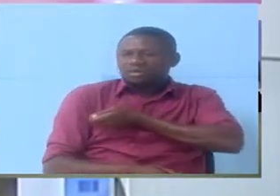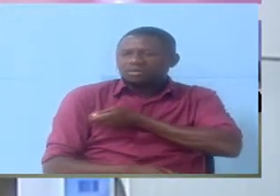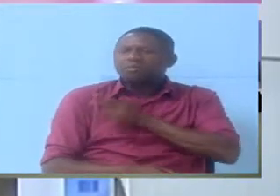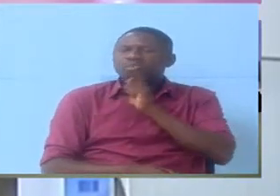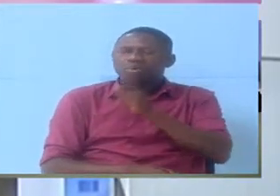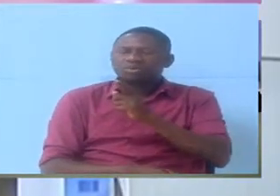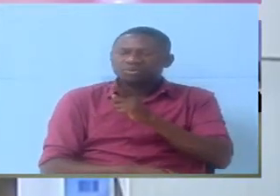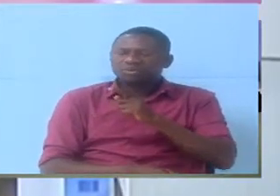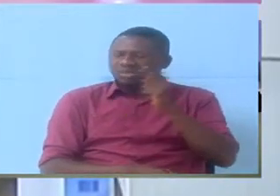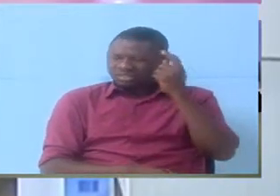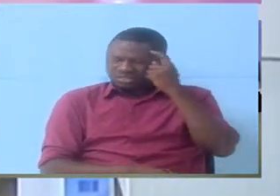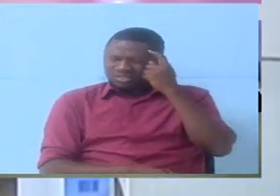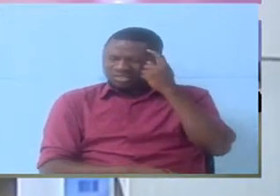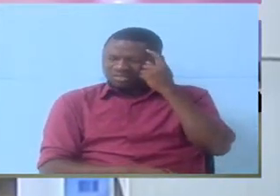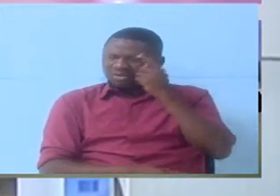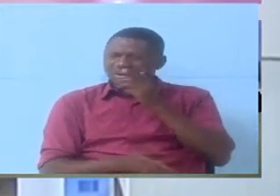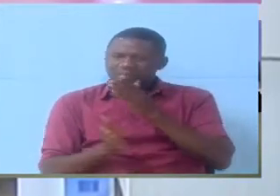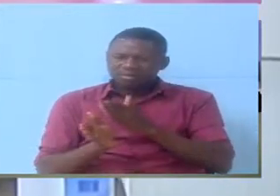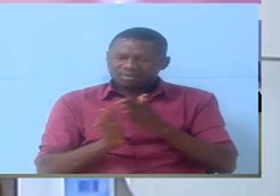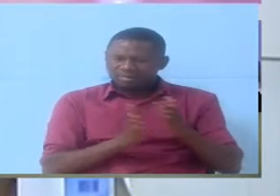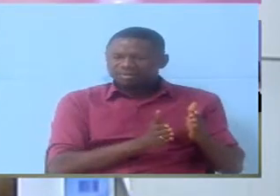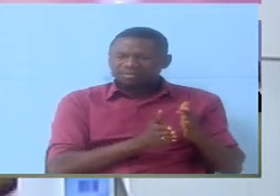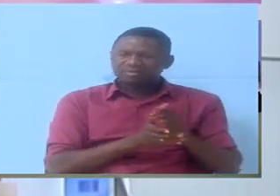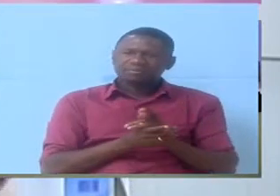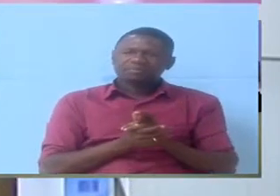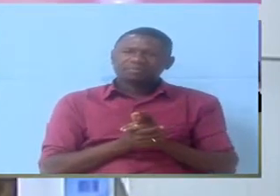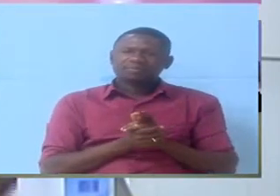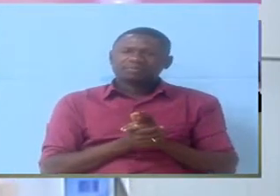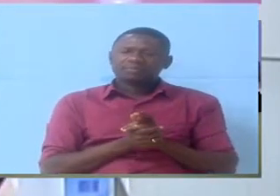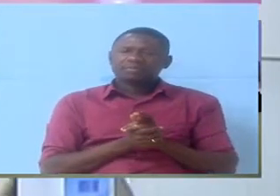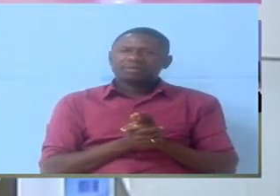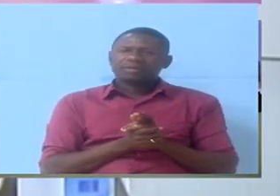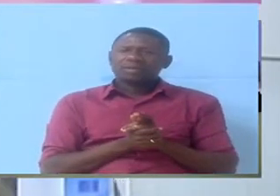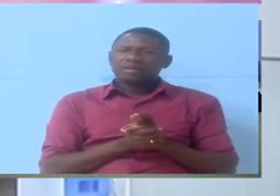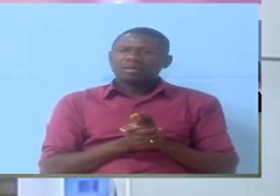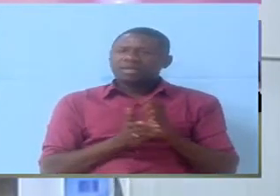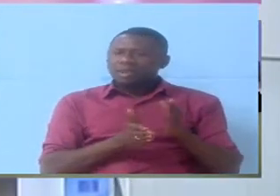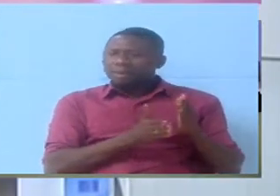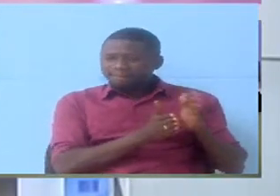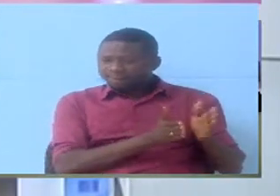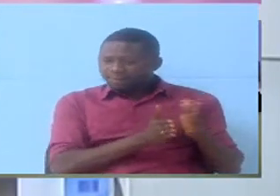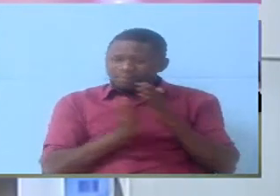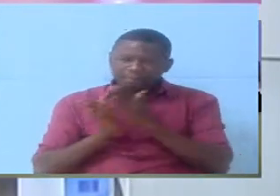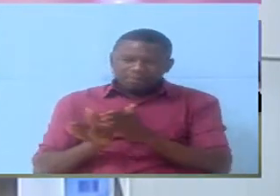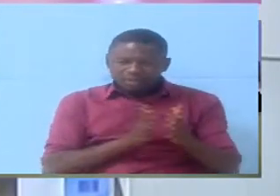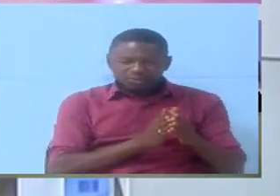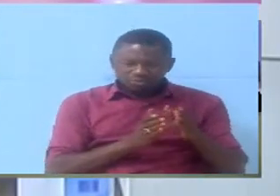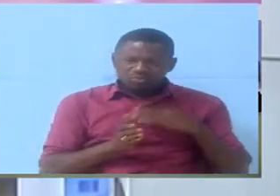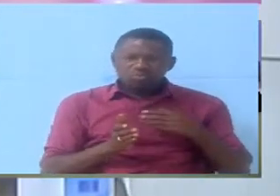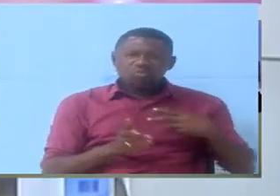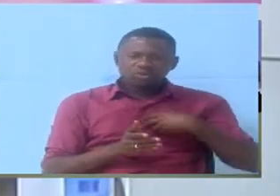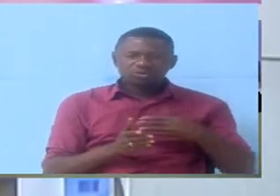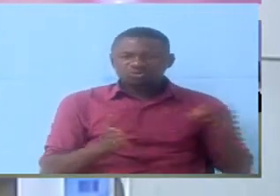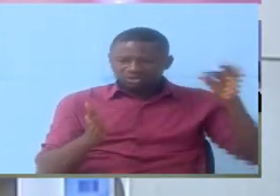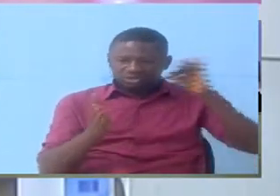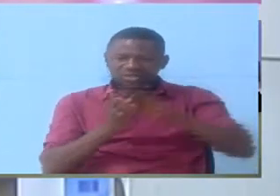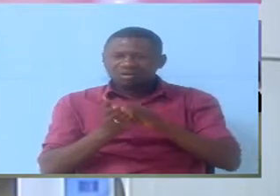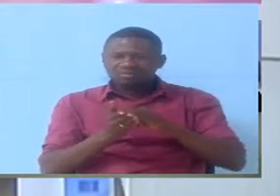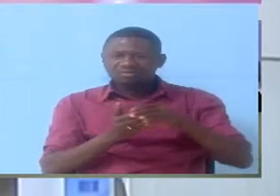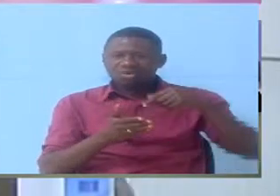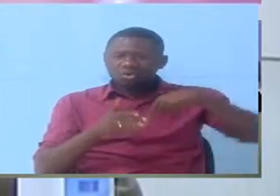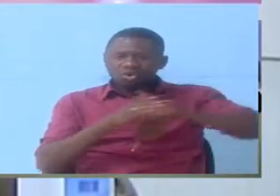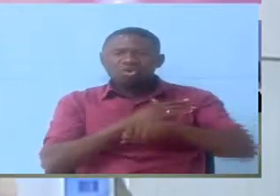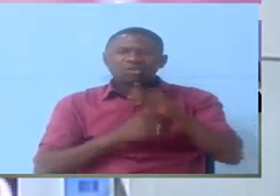instead. Yo woto ibe meng silo mempankang utumo. Scheduled to travel on that boat. Woto ye be pare kam pour que tamon ni